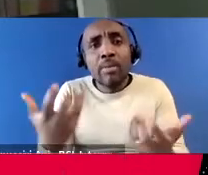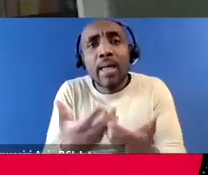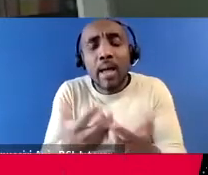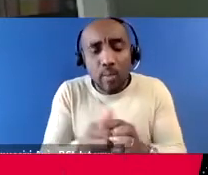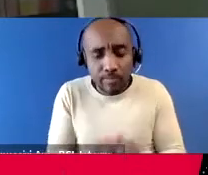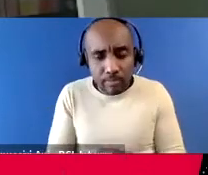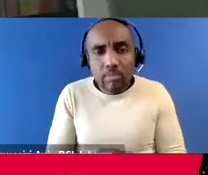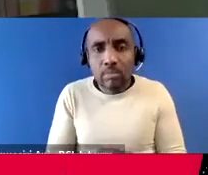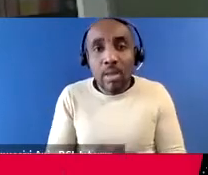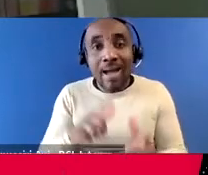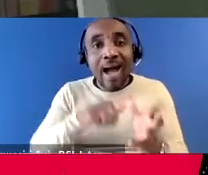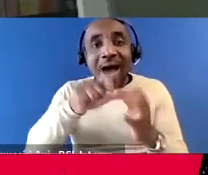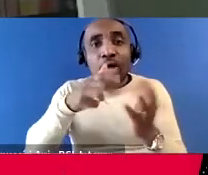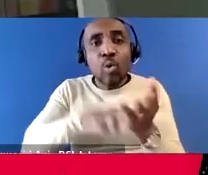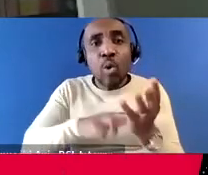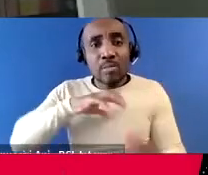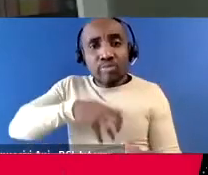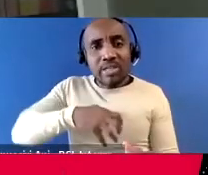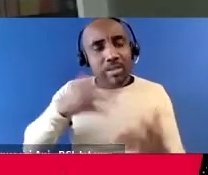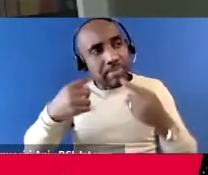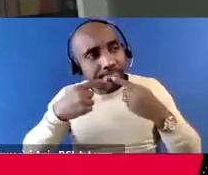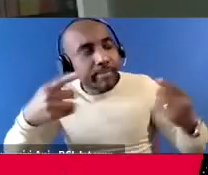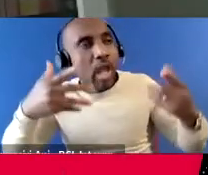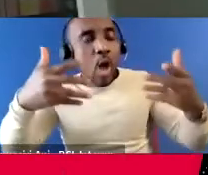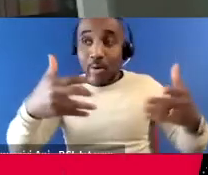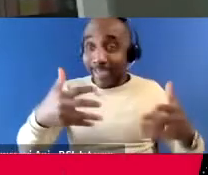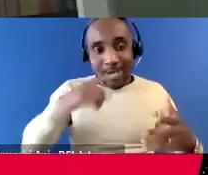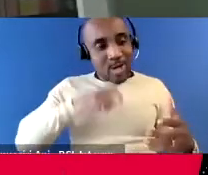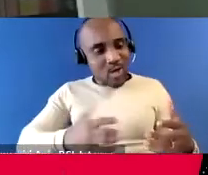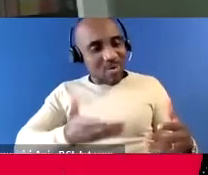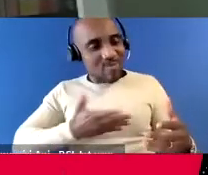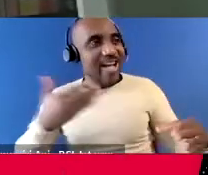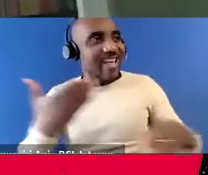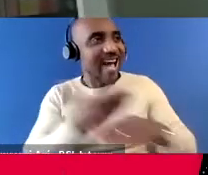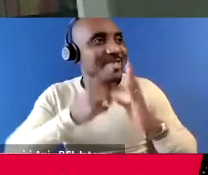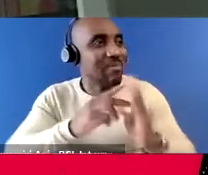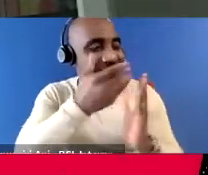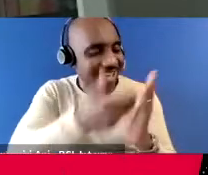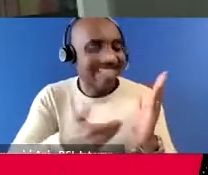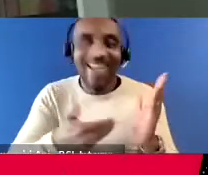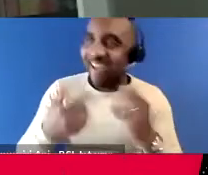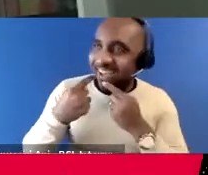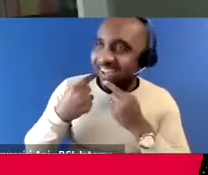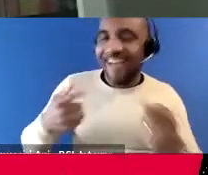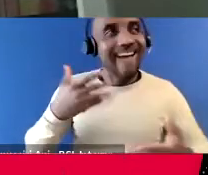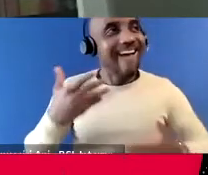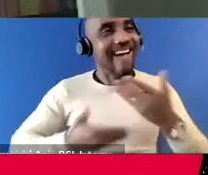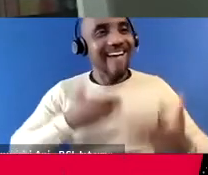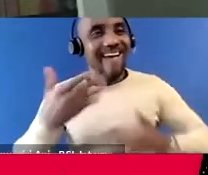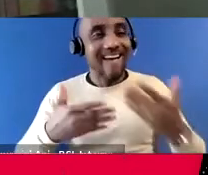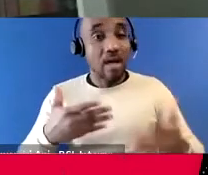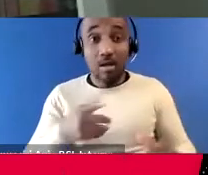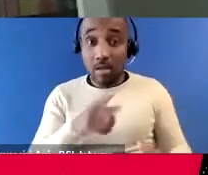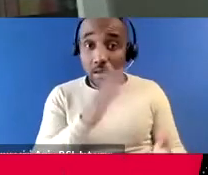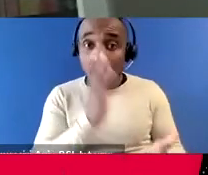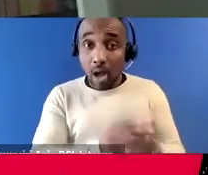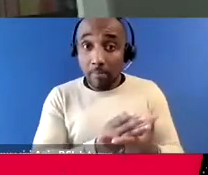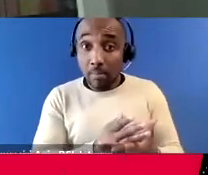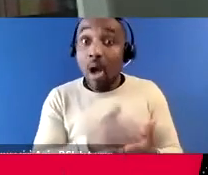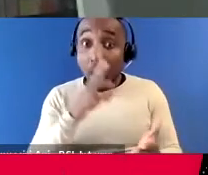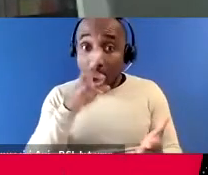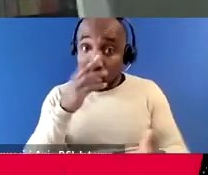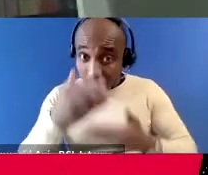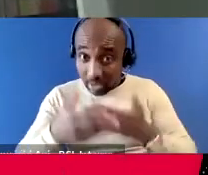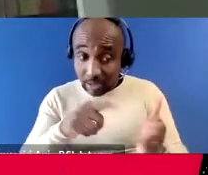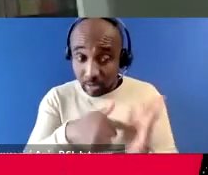after Erdogan announced this human rights plan, action plan, where he said, with no hint of irony at all, I'm going to read this, we